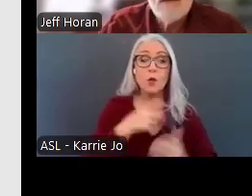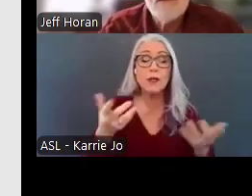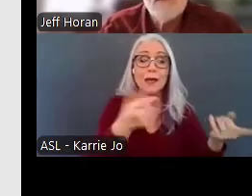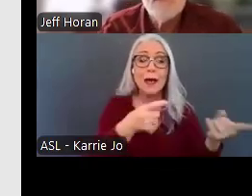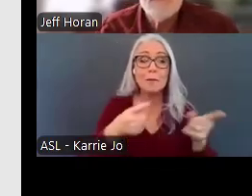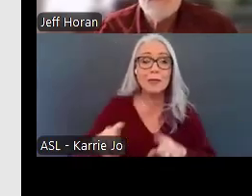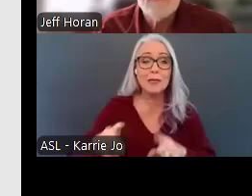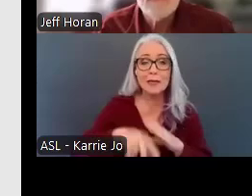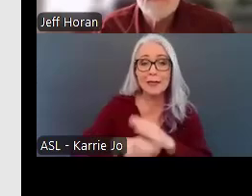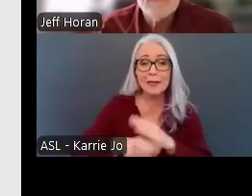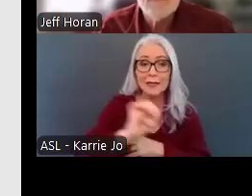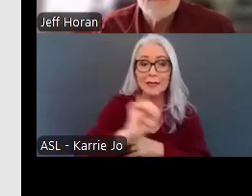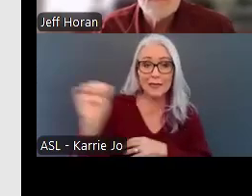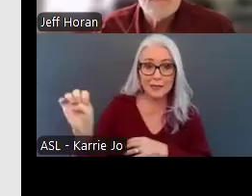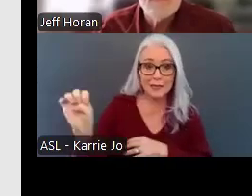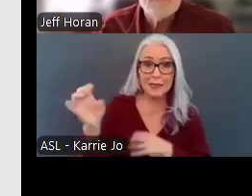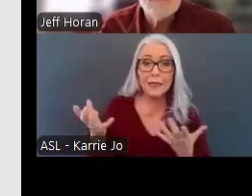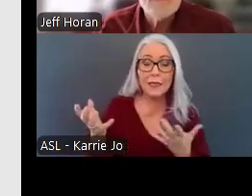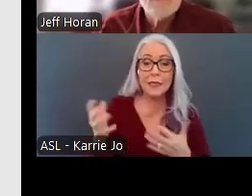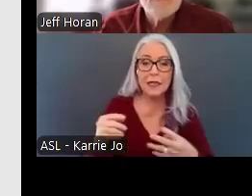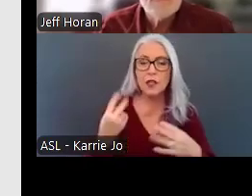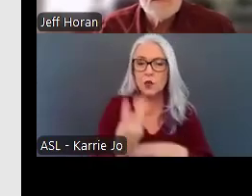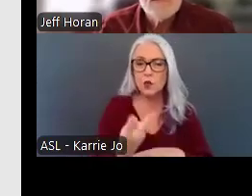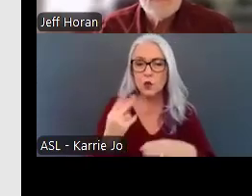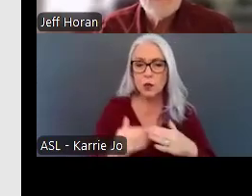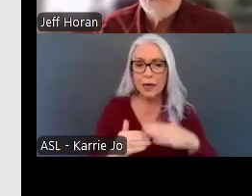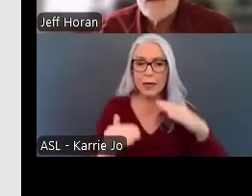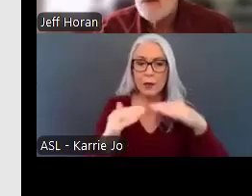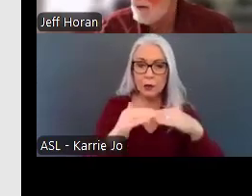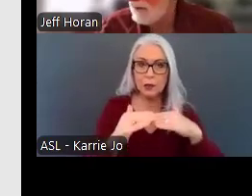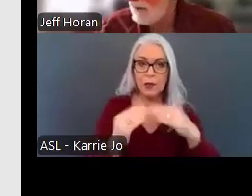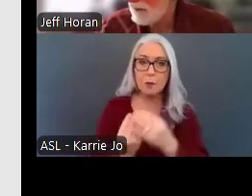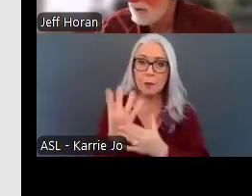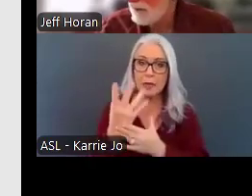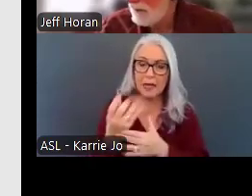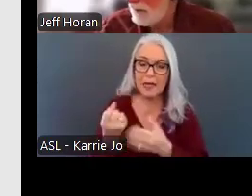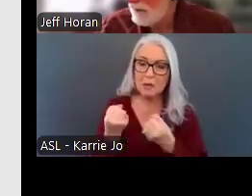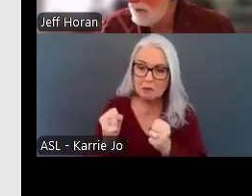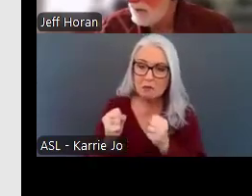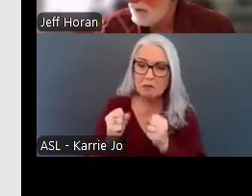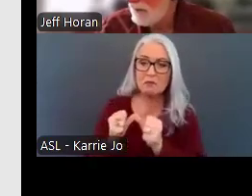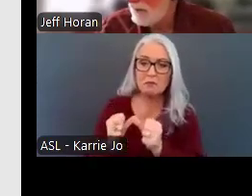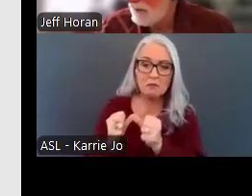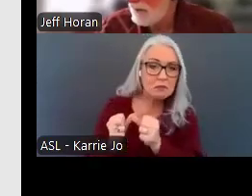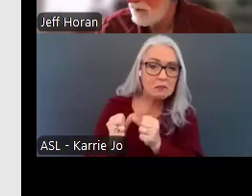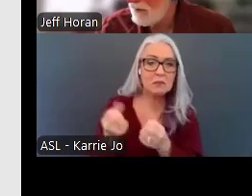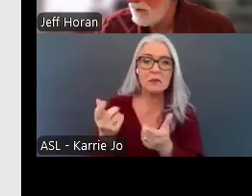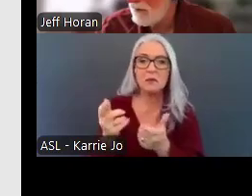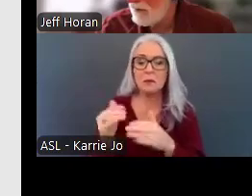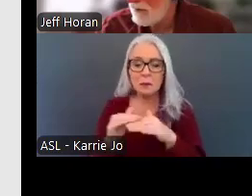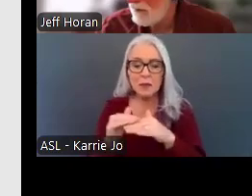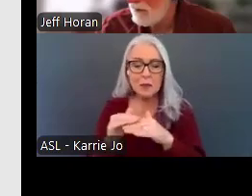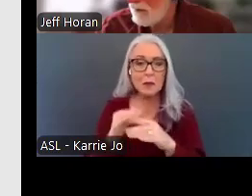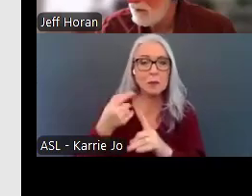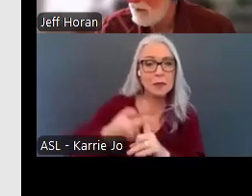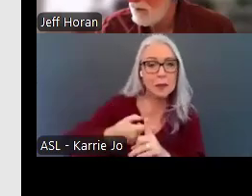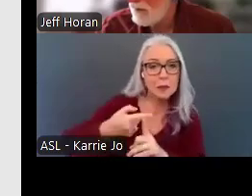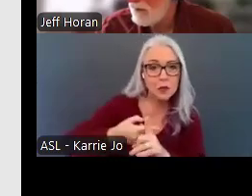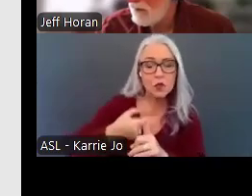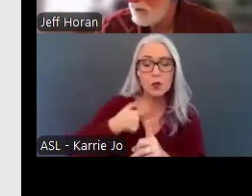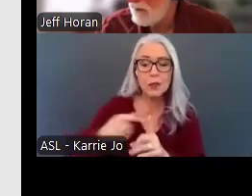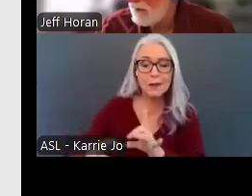developed with 2 layers. The first one is the plant hardiness zones, which is the average minimum temperature. We snapped them to county lines, and